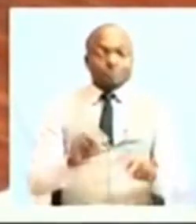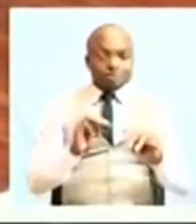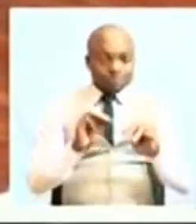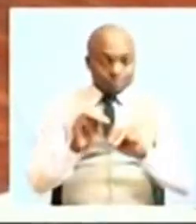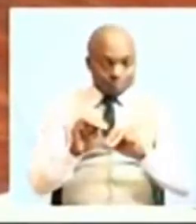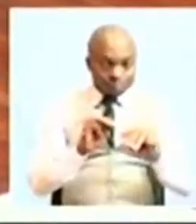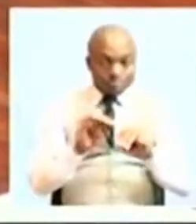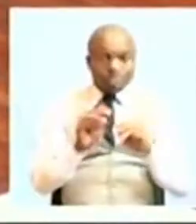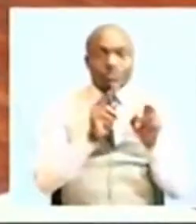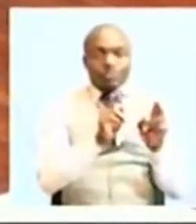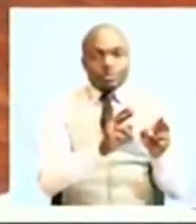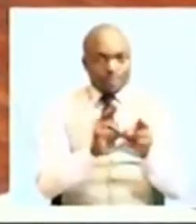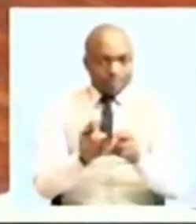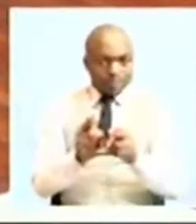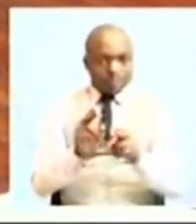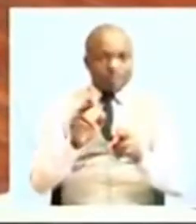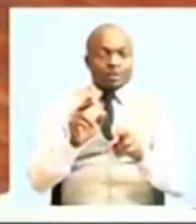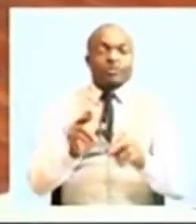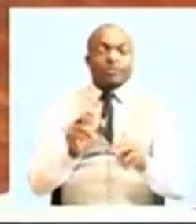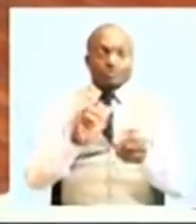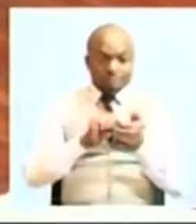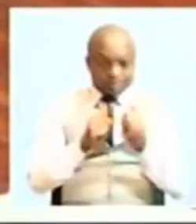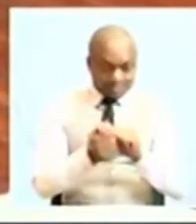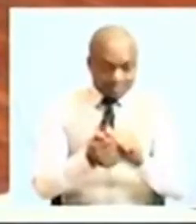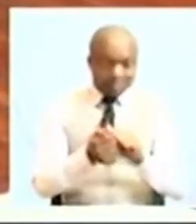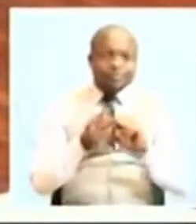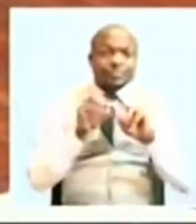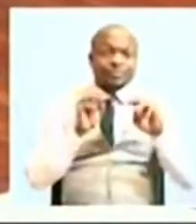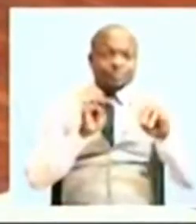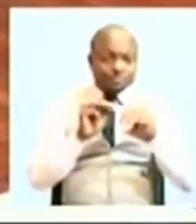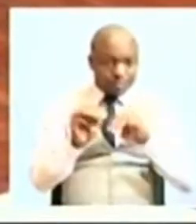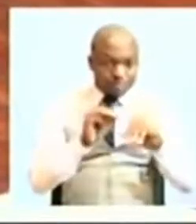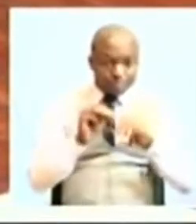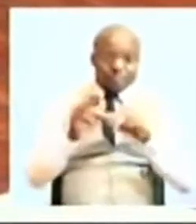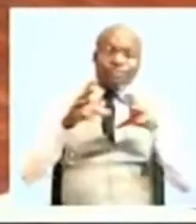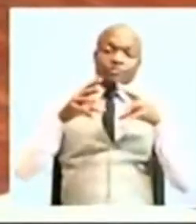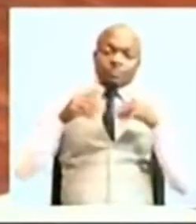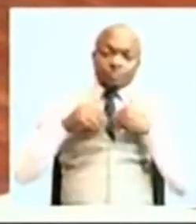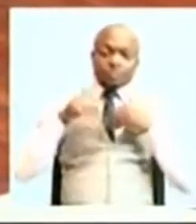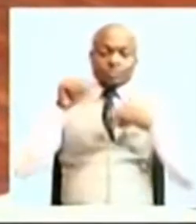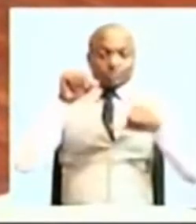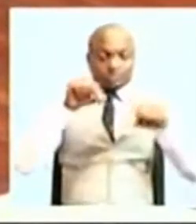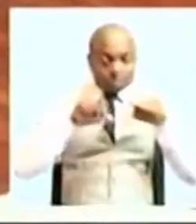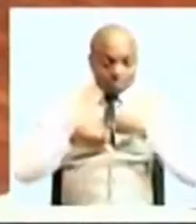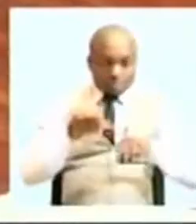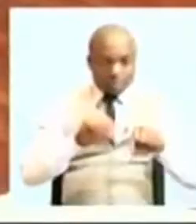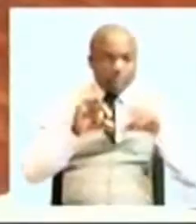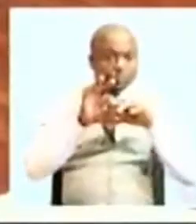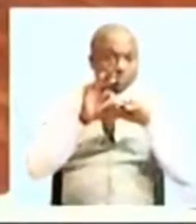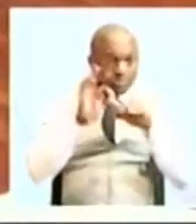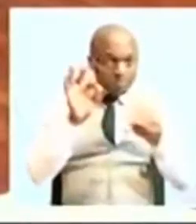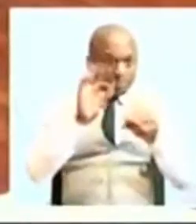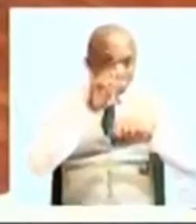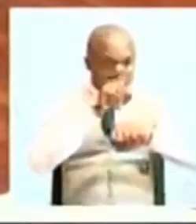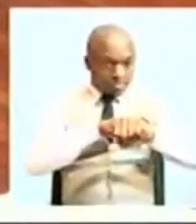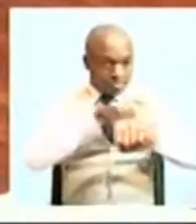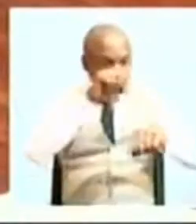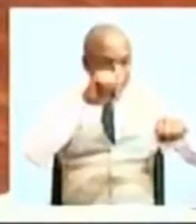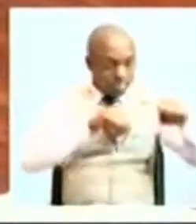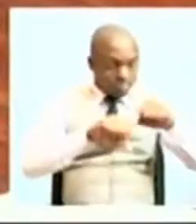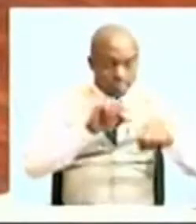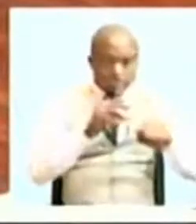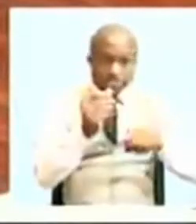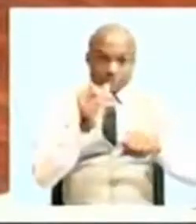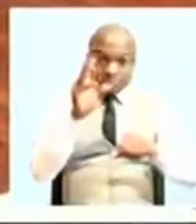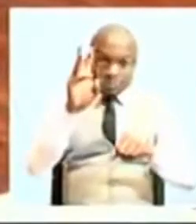Management response. Cause of query. Management acknowledges the audit finding that at the time of the audit, an amount